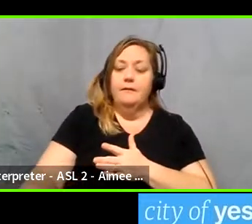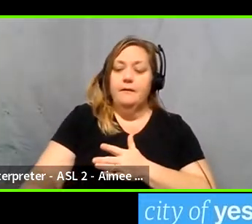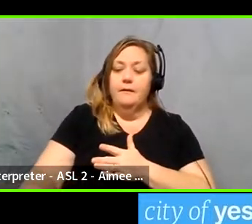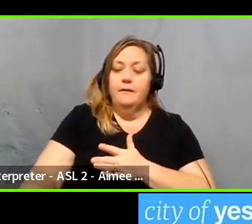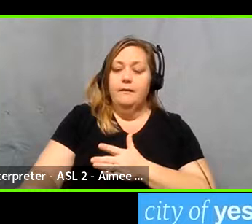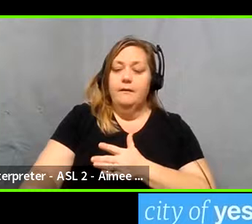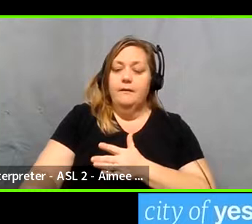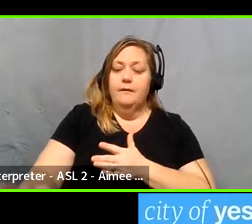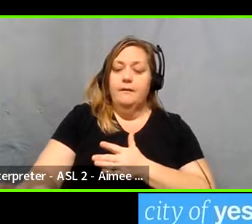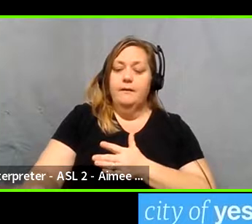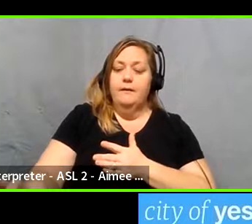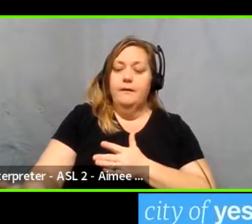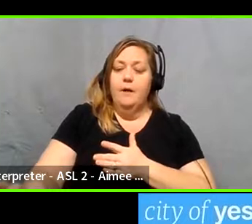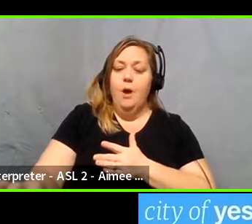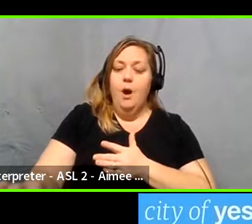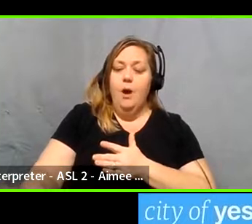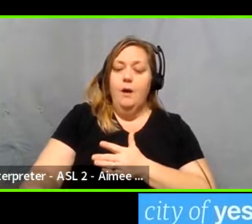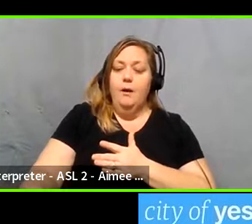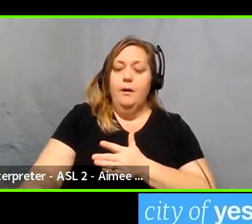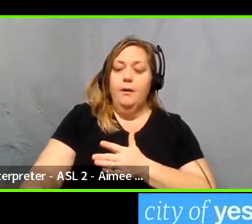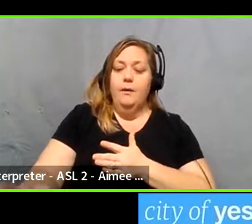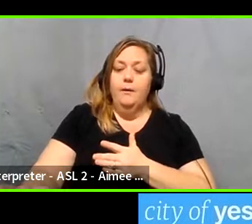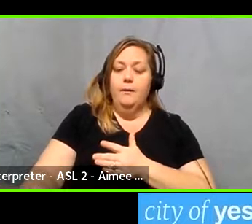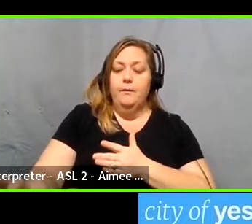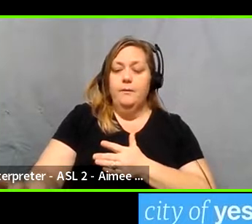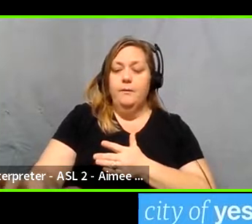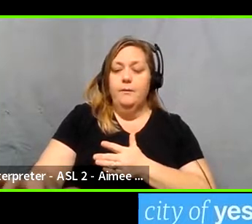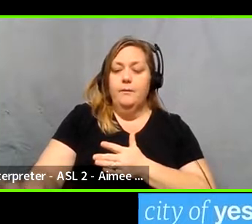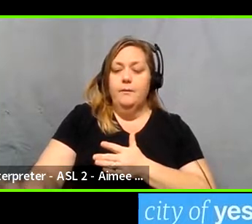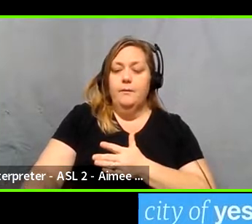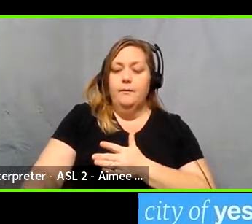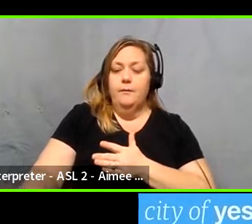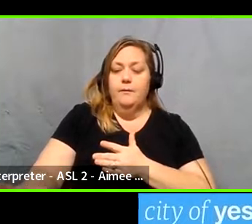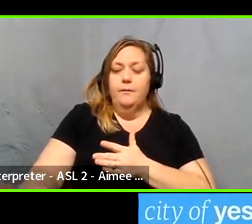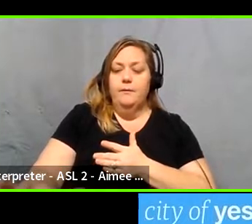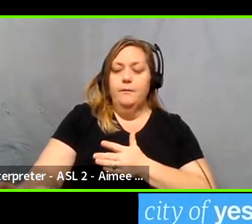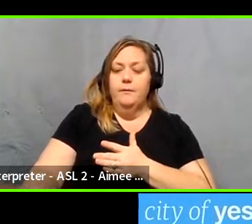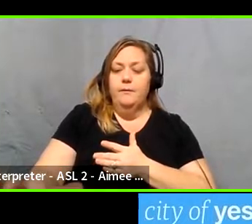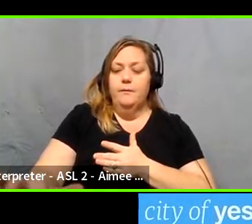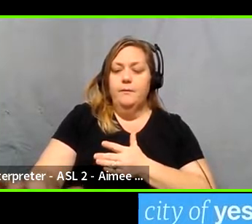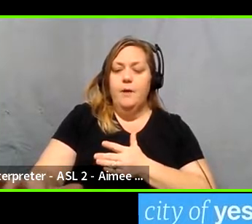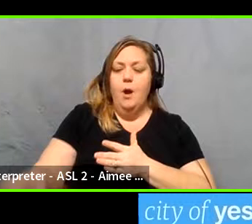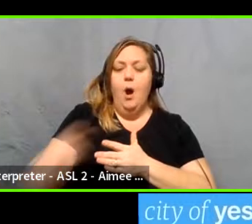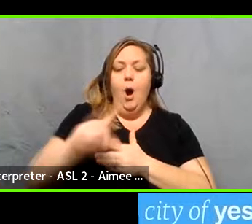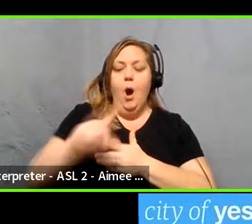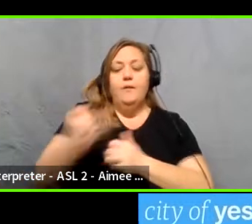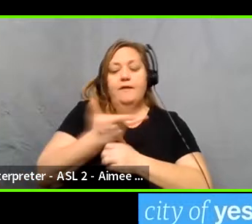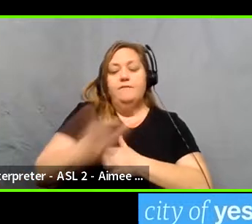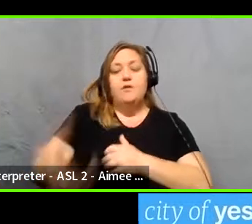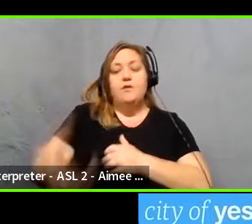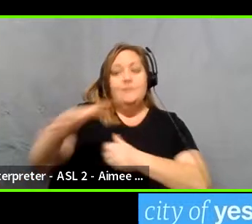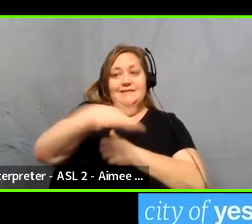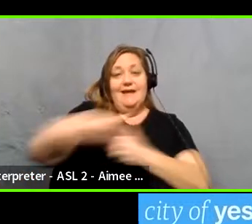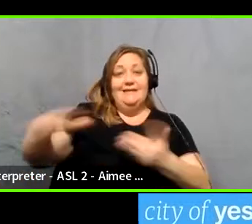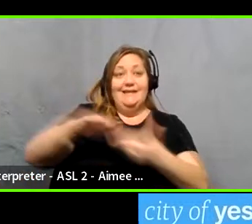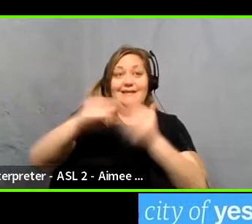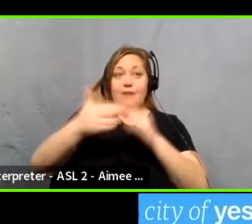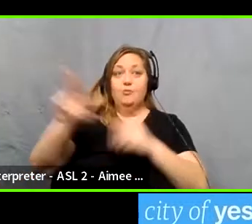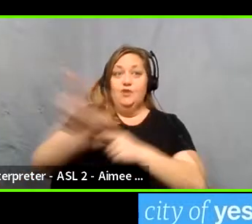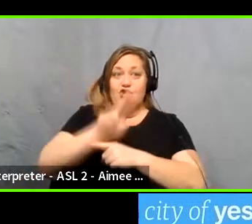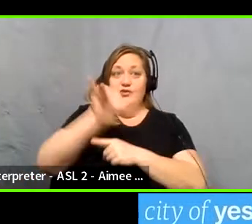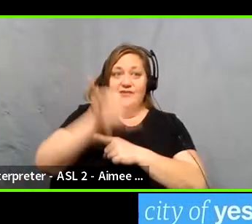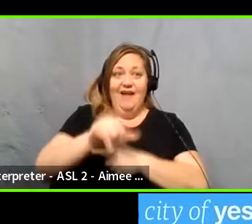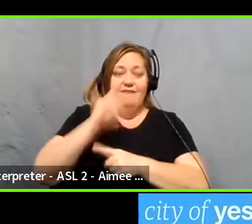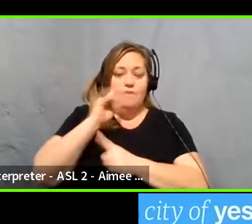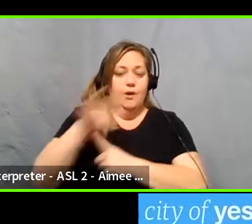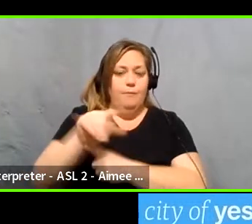sites would be eligible and we expect only a few sites in a given neighborhood would use these regulations to develop as an apartment building.